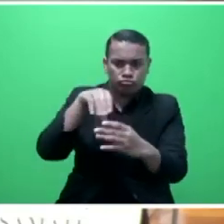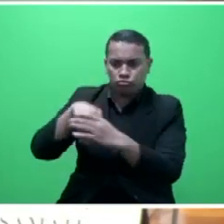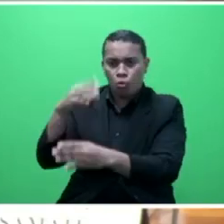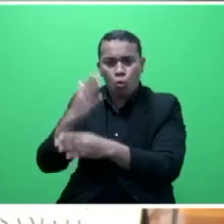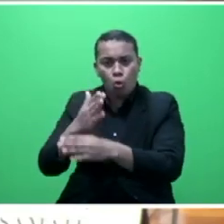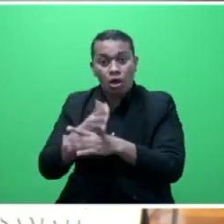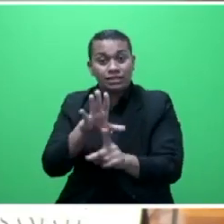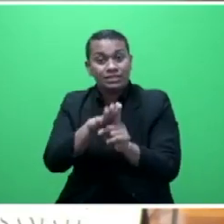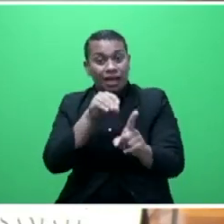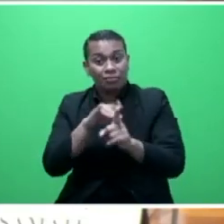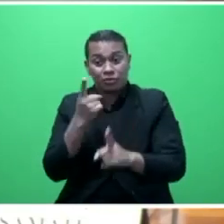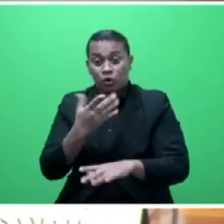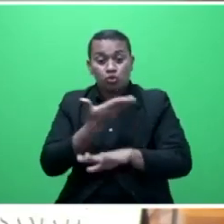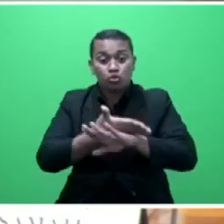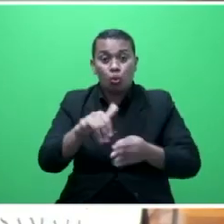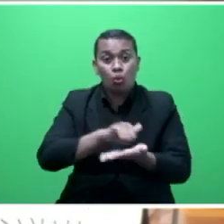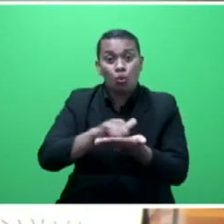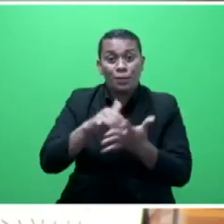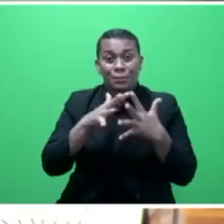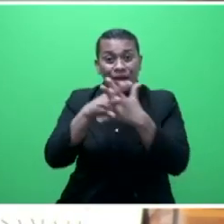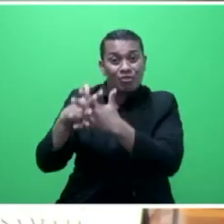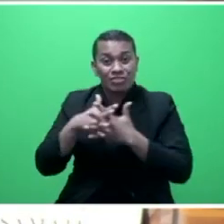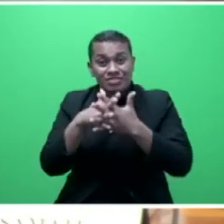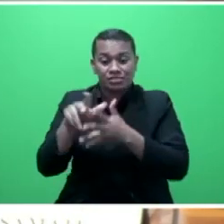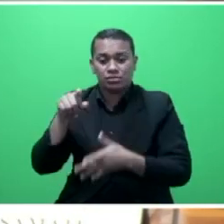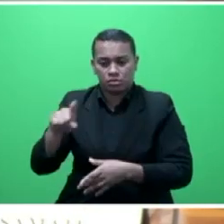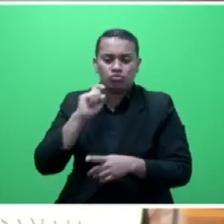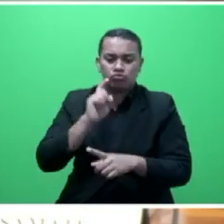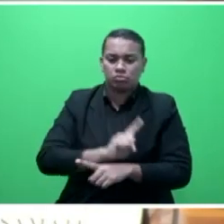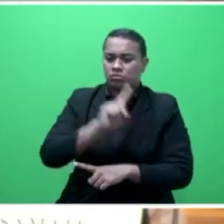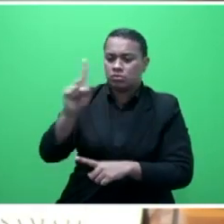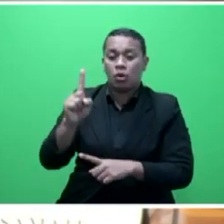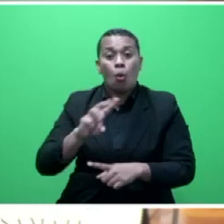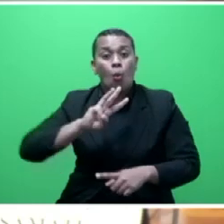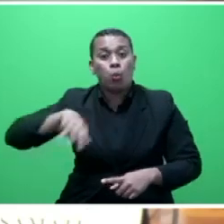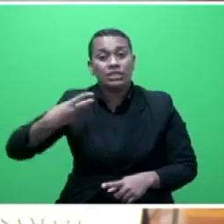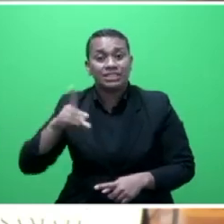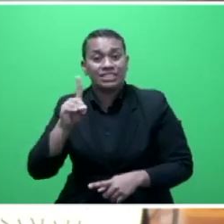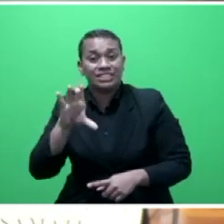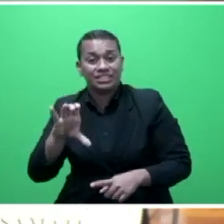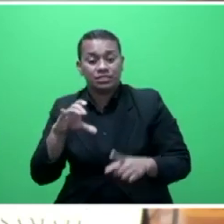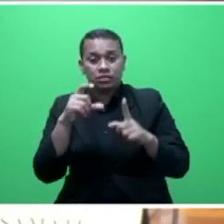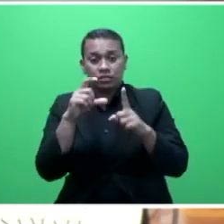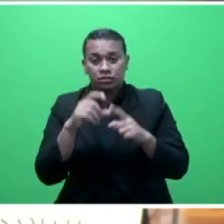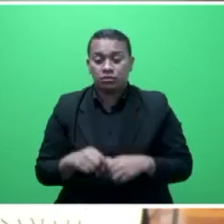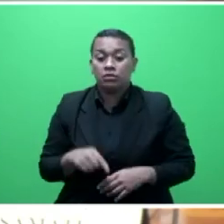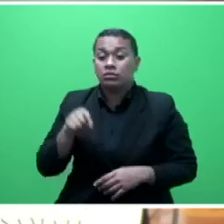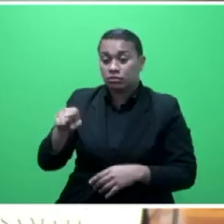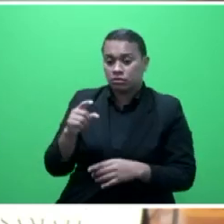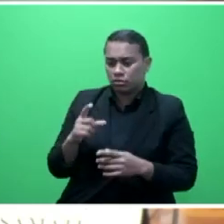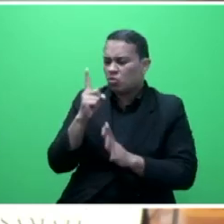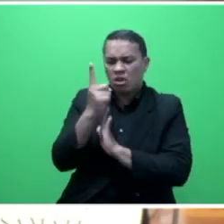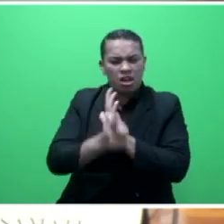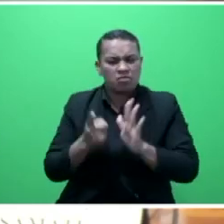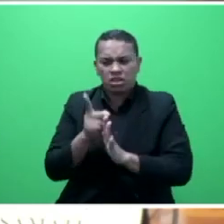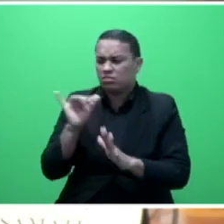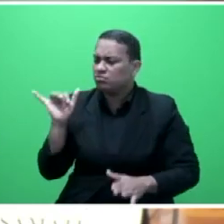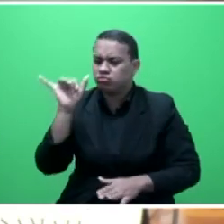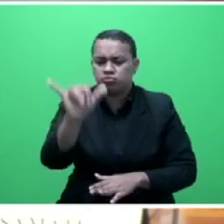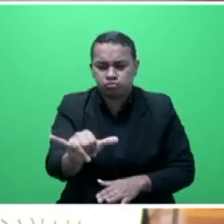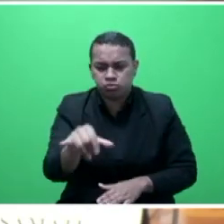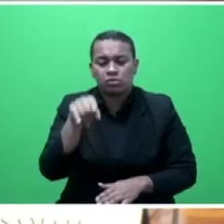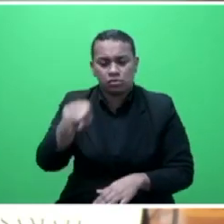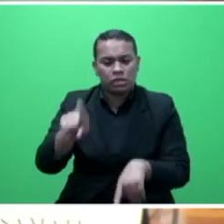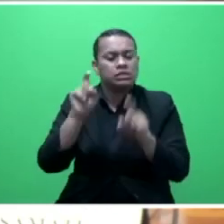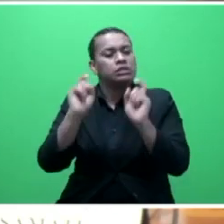represent Fiji in Washington, and of course, Washington is only 1 hour away from New York by plane. For 2